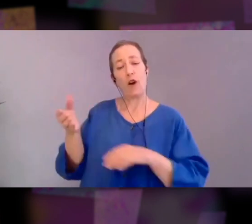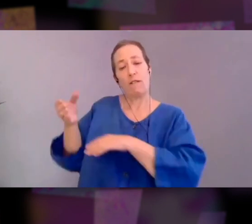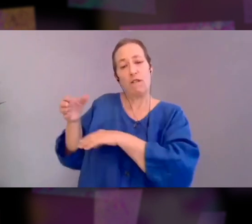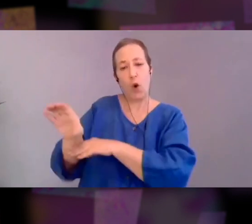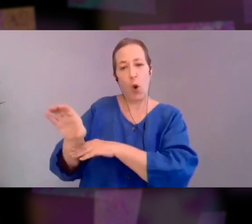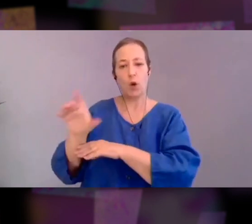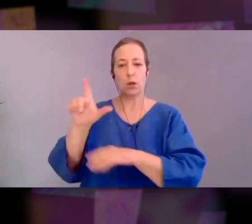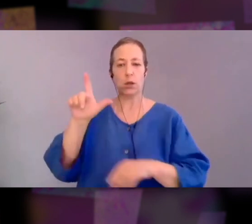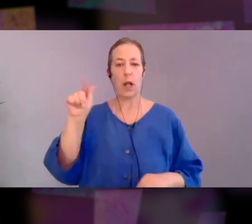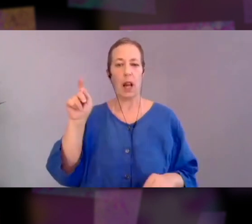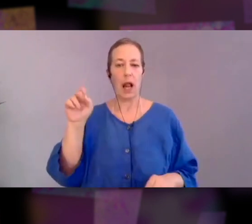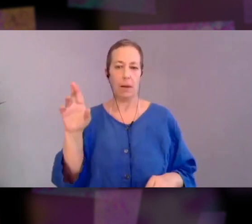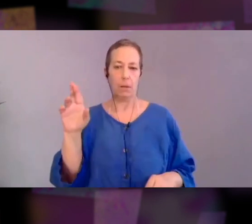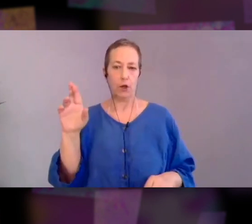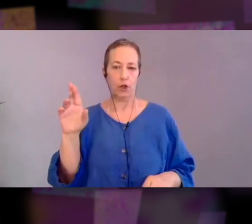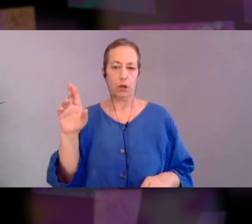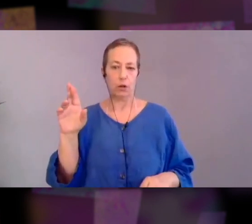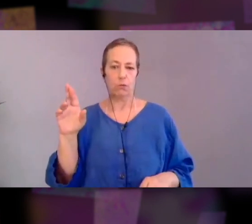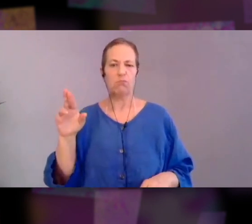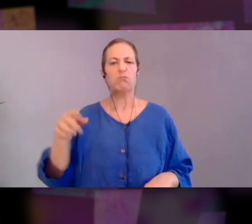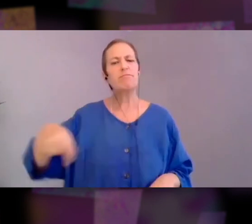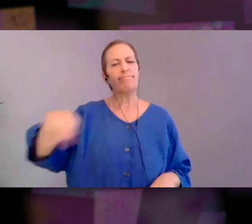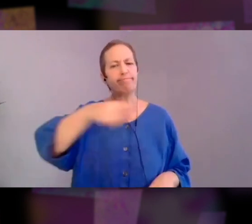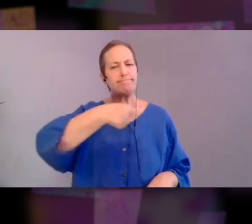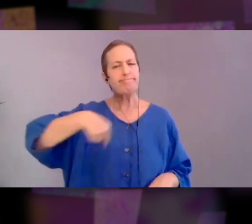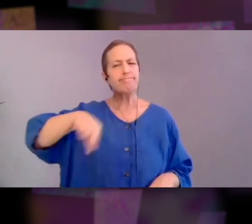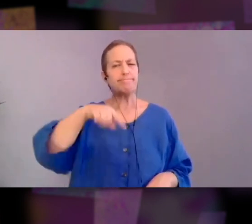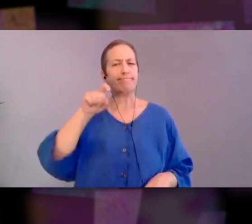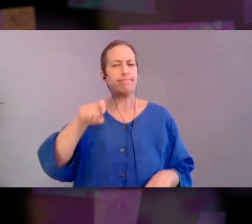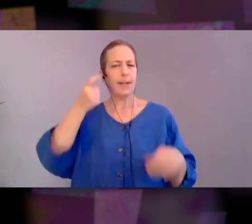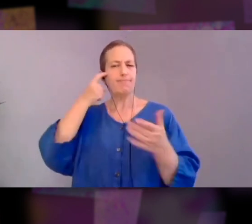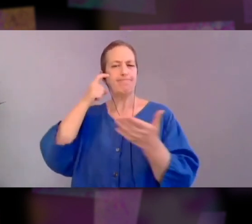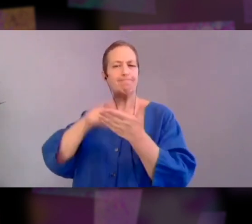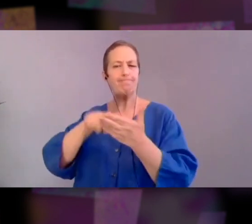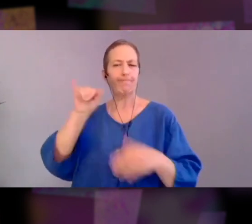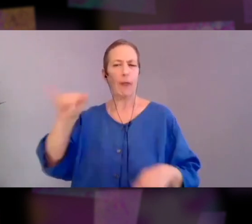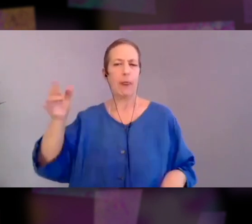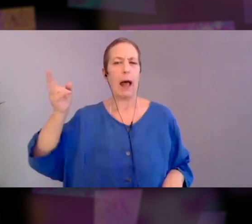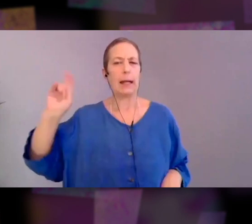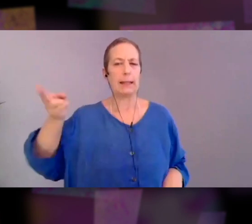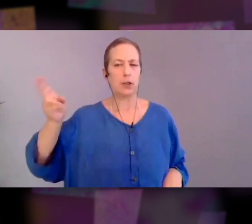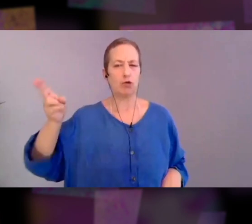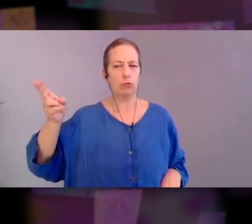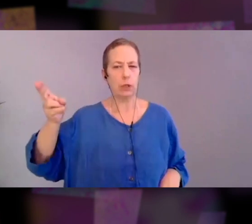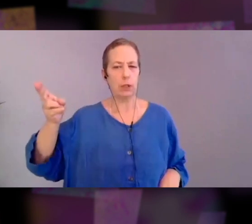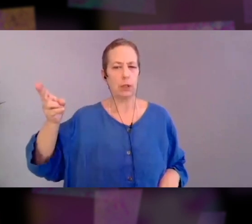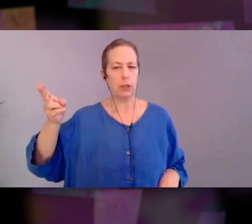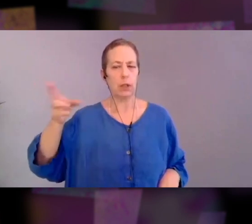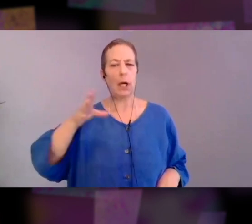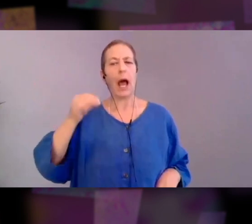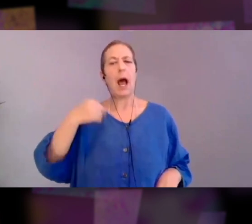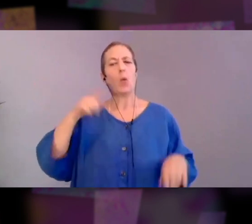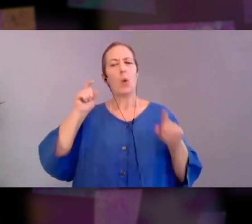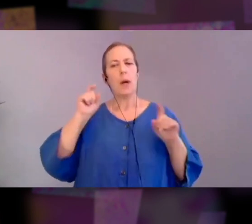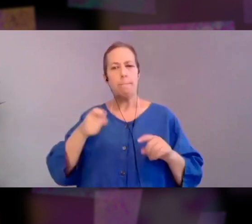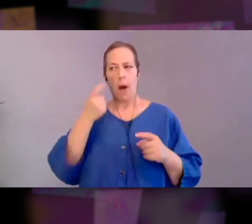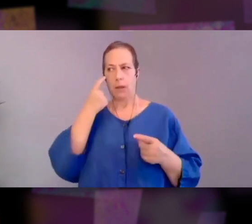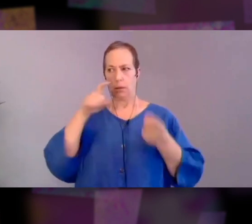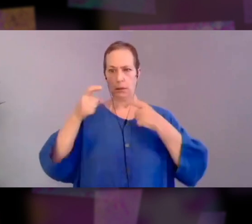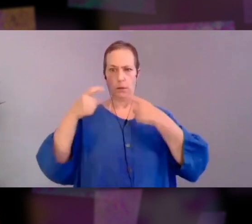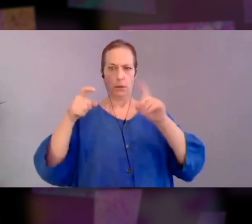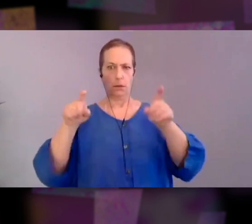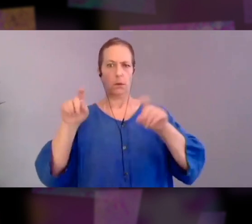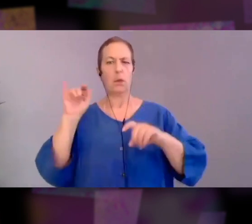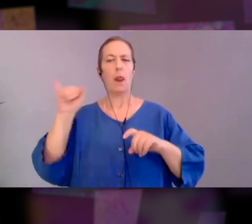we have a collective responsibility for that history and for how we respond to continued acts of marginalization and oppression.